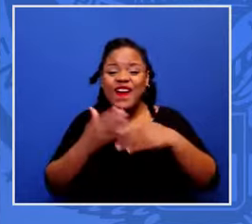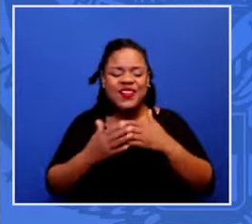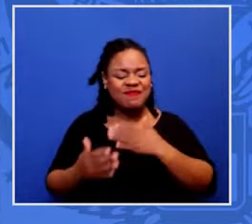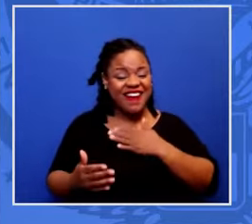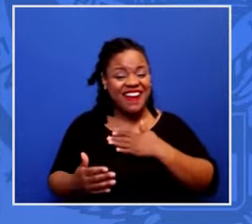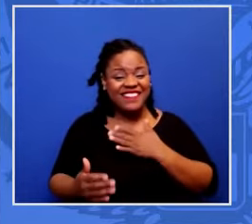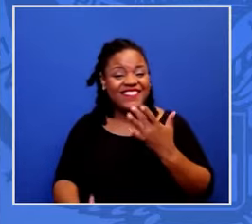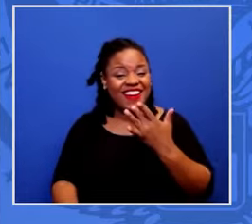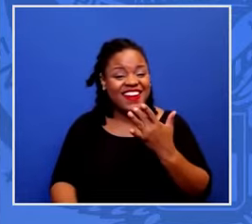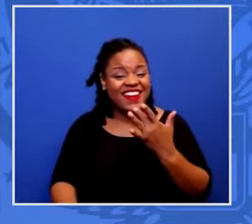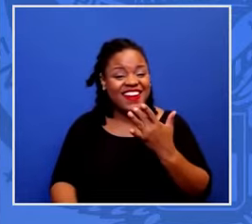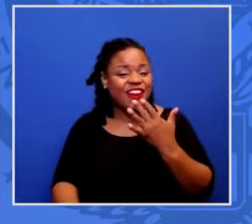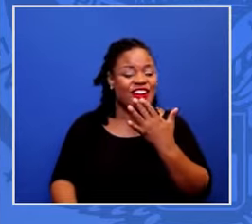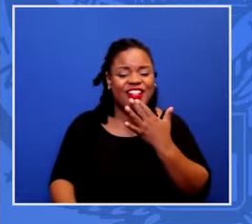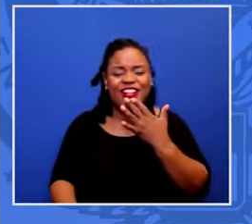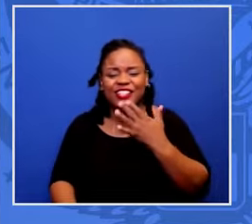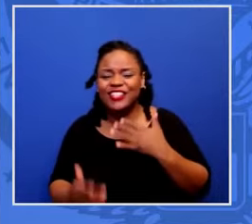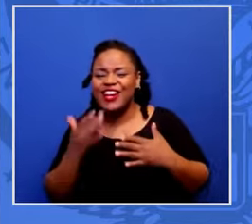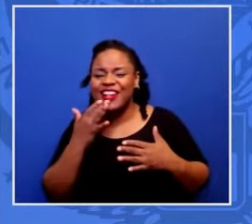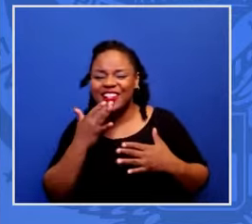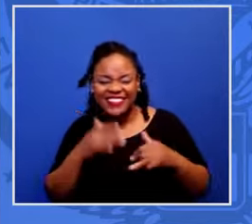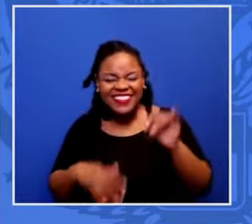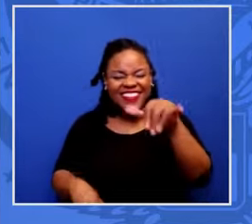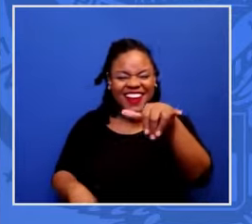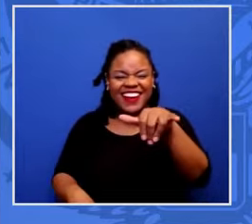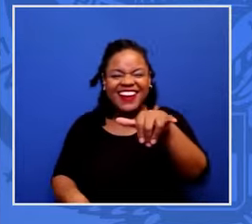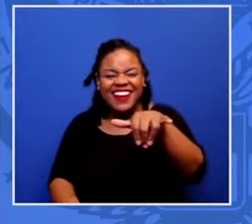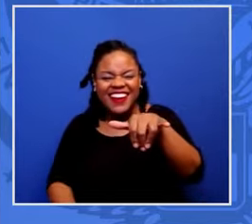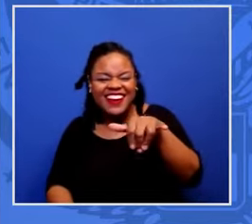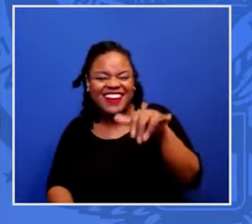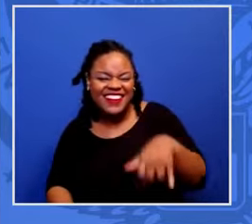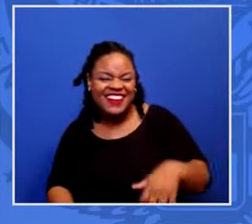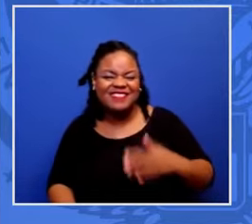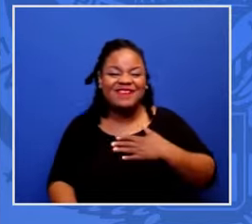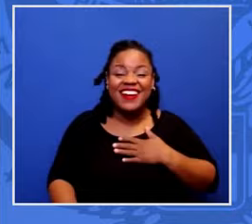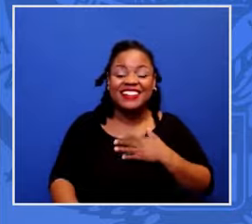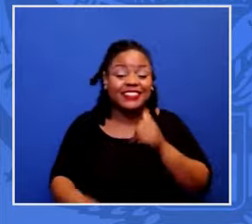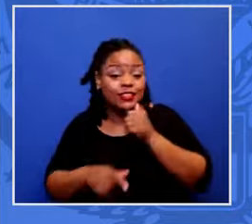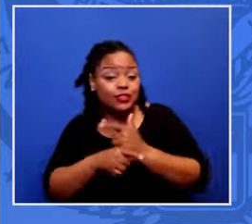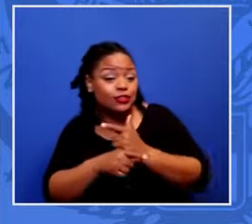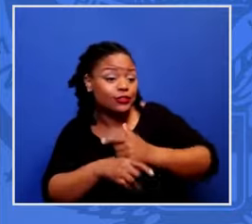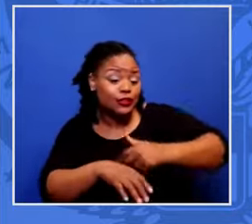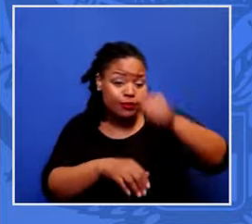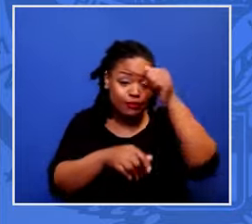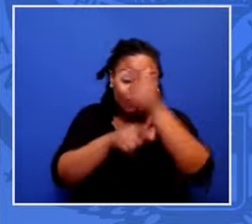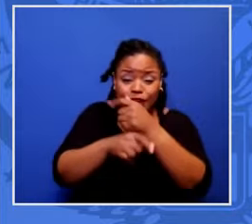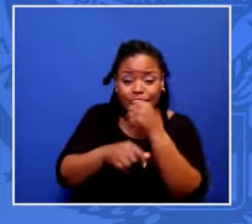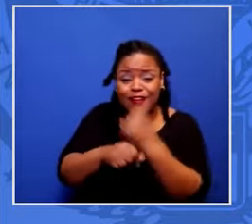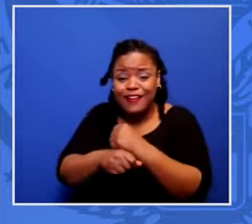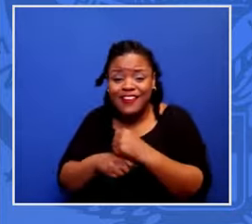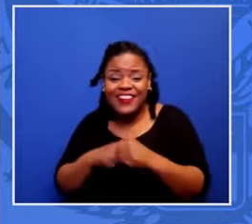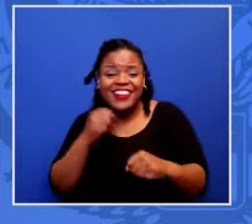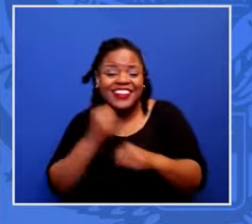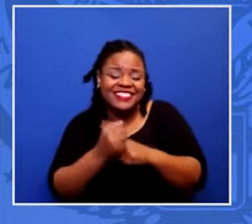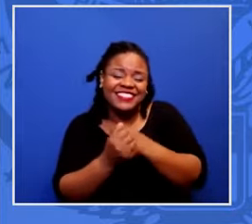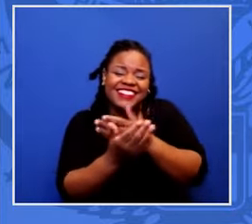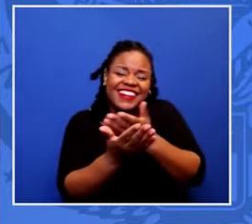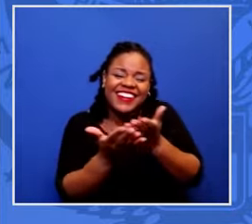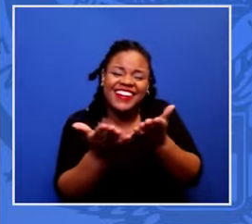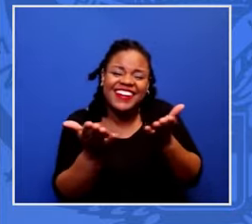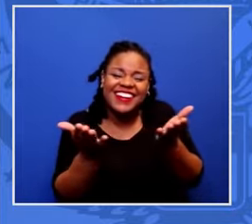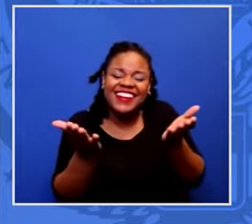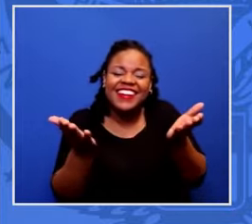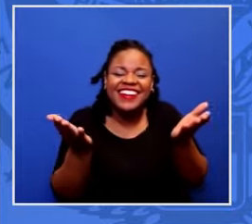colors, yes ma'am. My sisters and my brother, see you like my